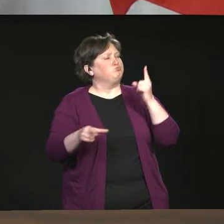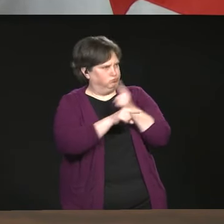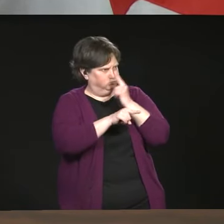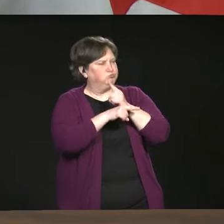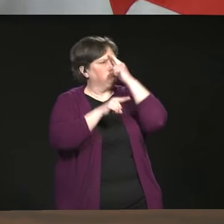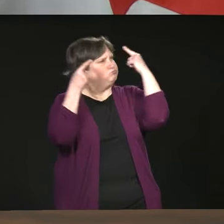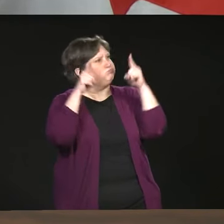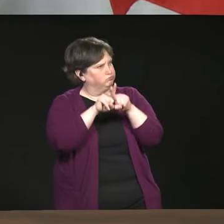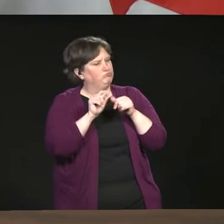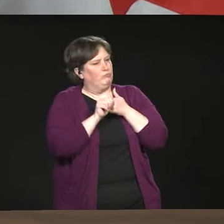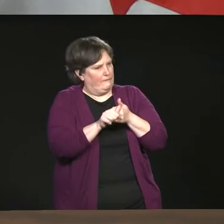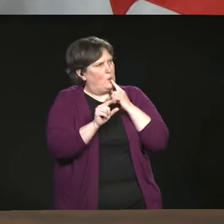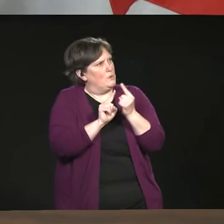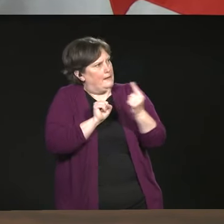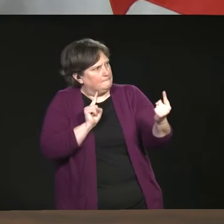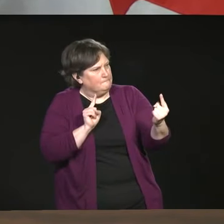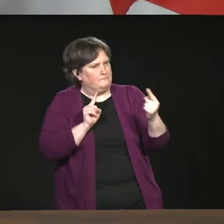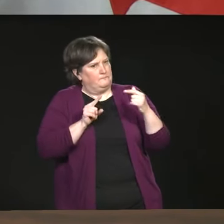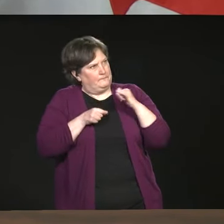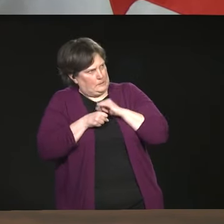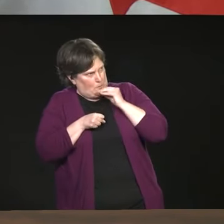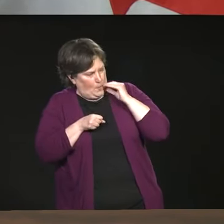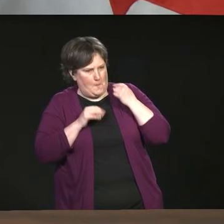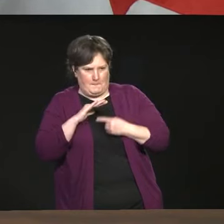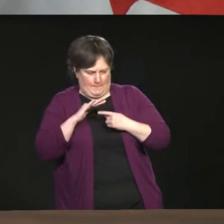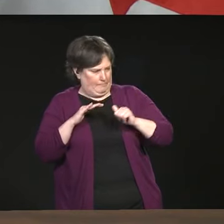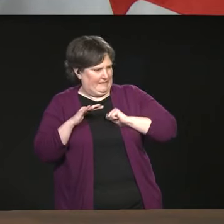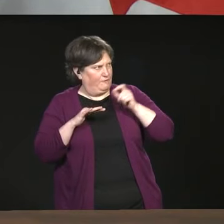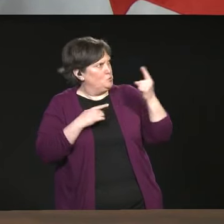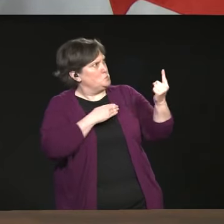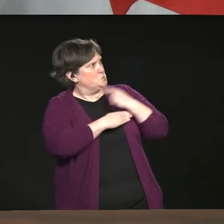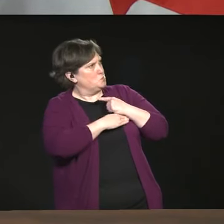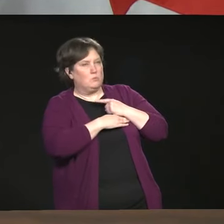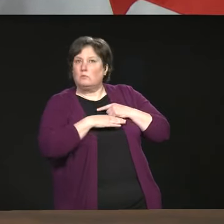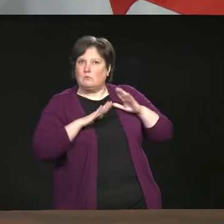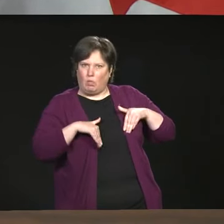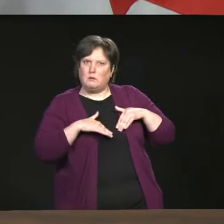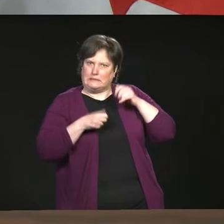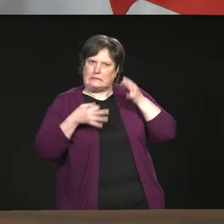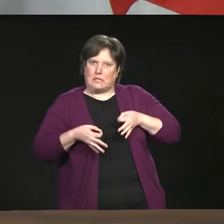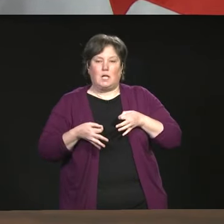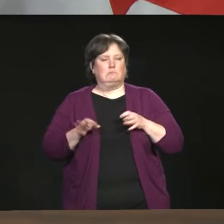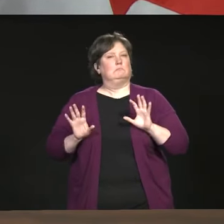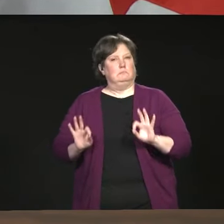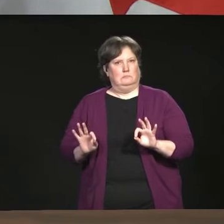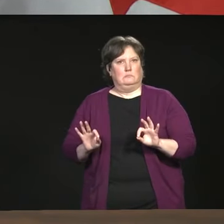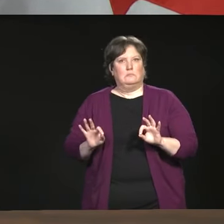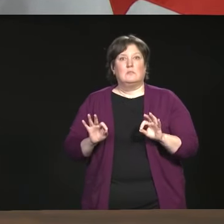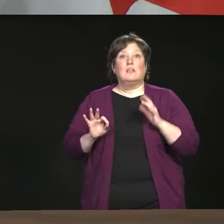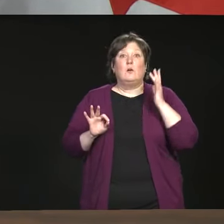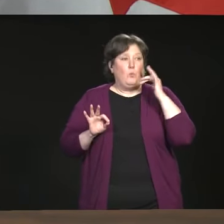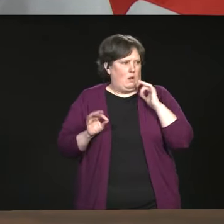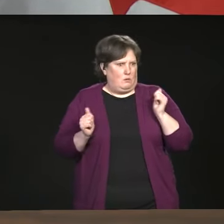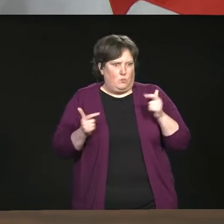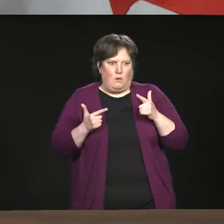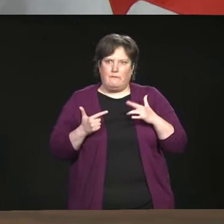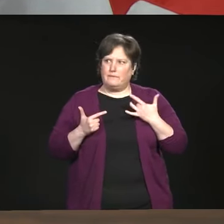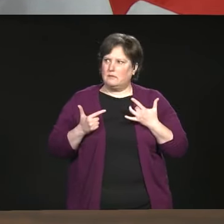distancing. At the same time, I think all of us are going to be and feel safer with mandatory quarantine